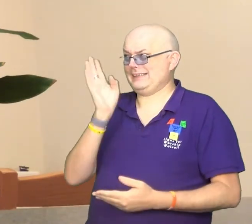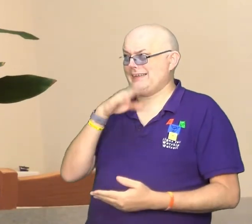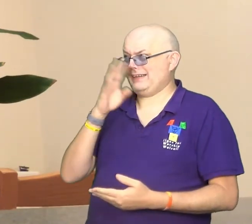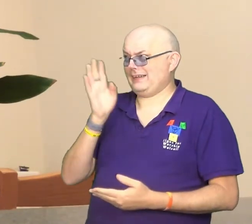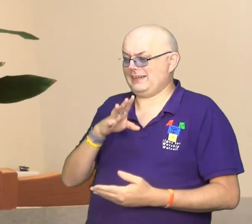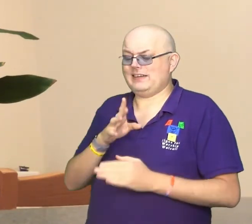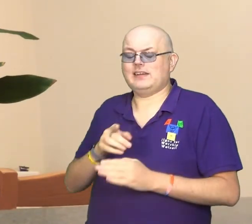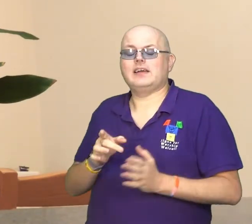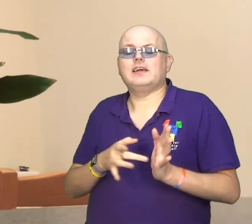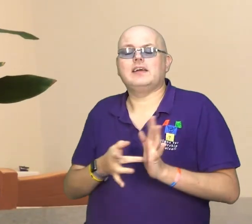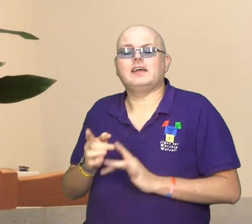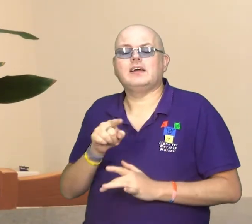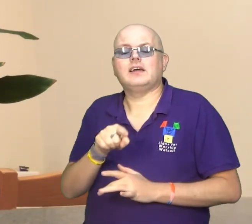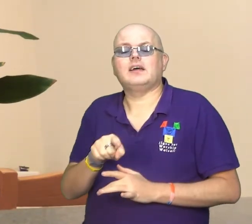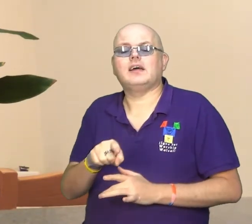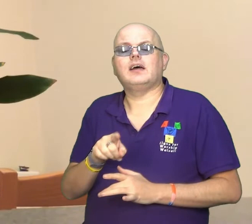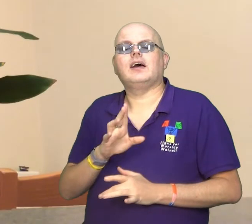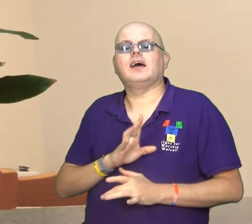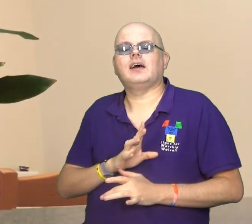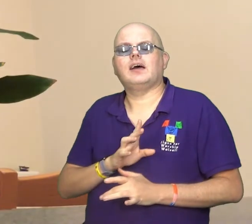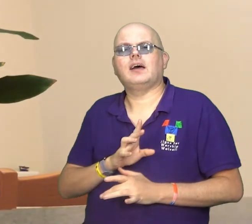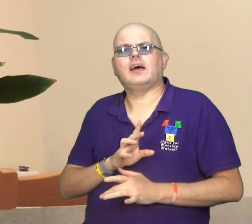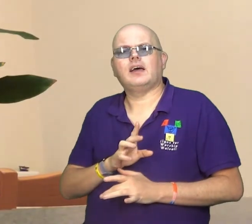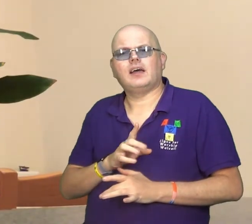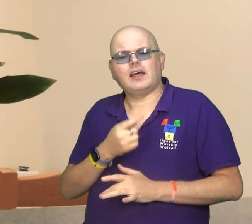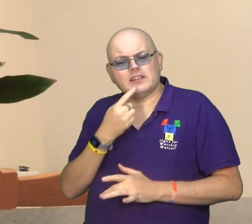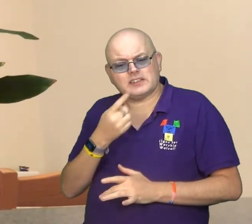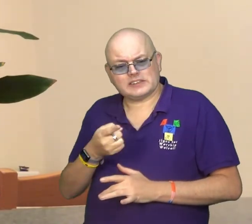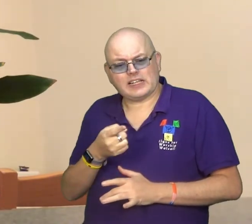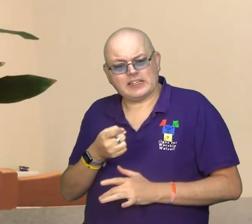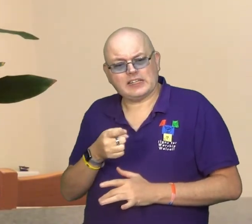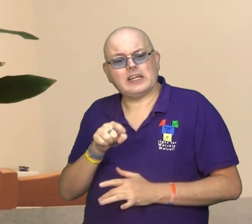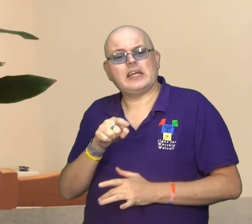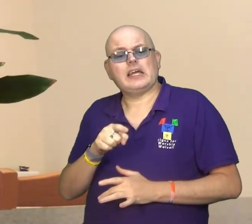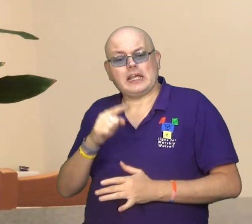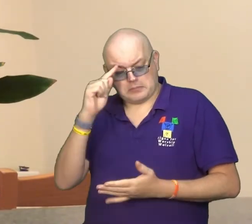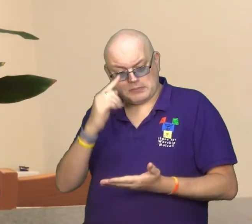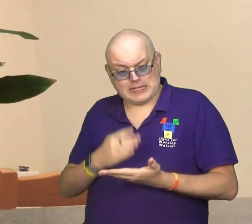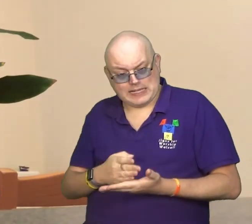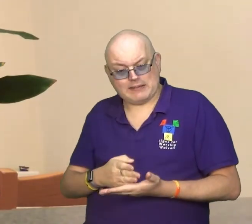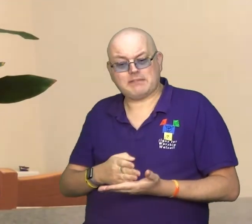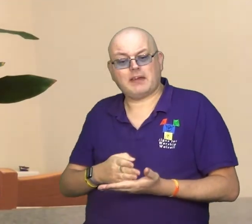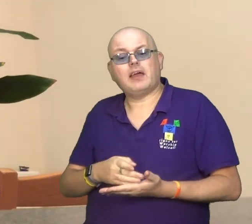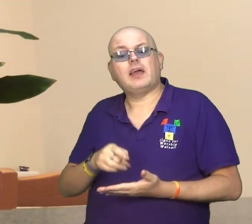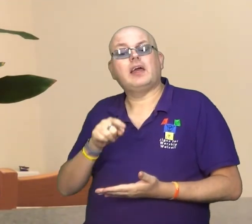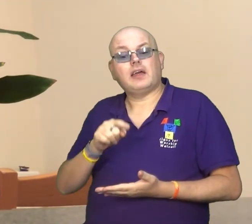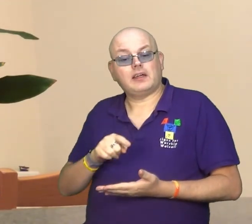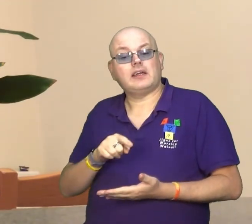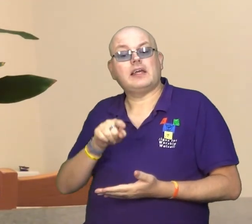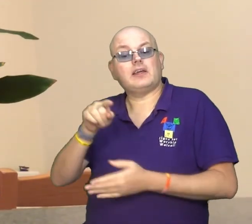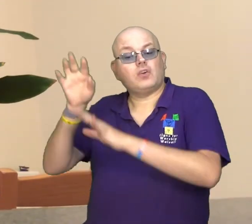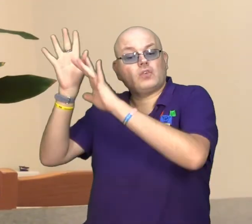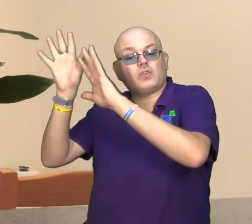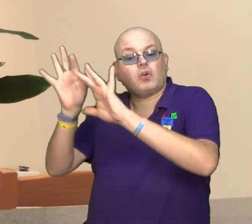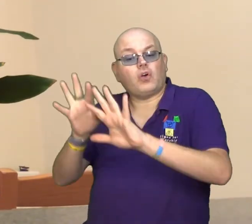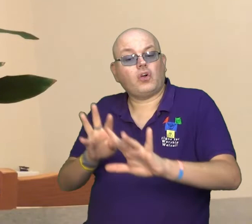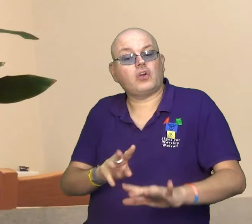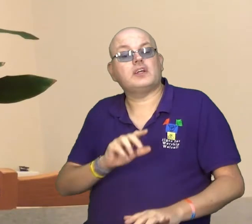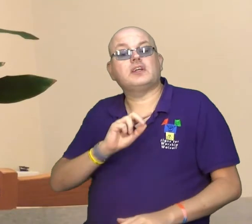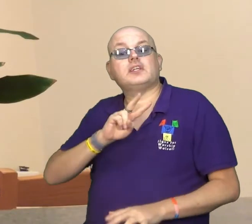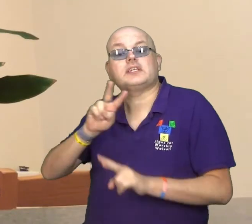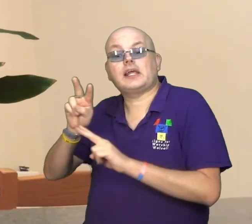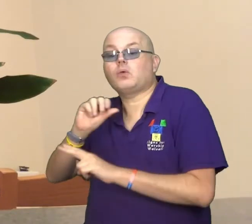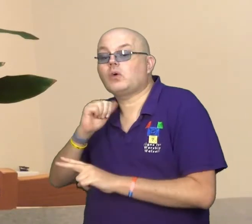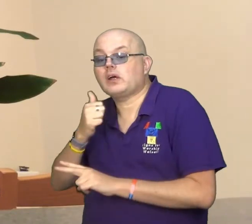4 days. Then Jesus said, "Did I not tell you that if you believe, you will see the glory of